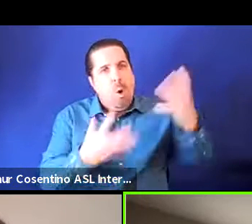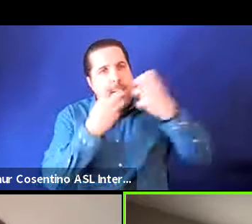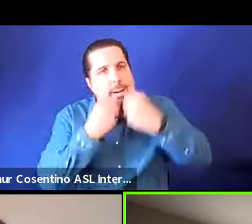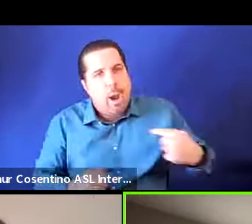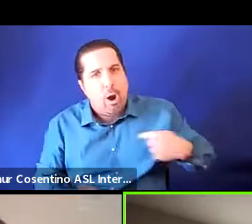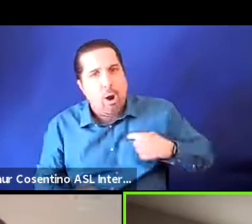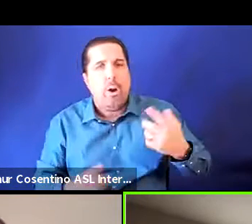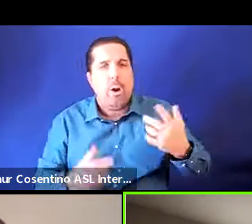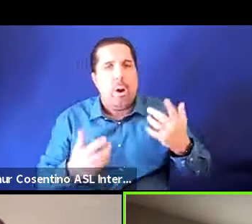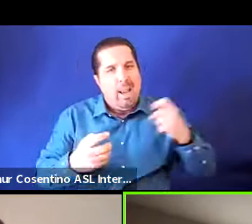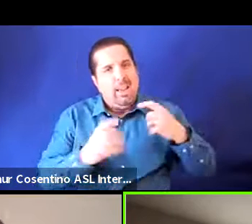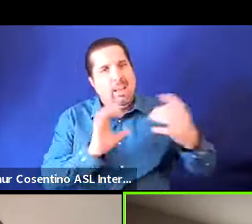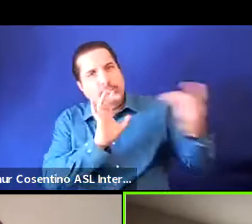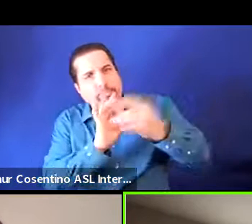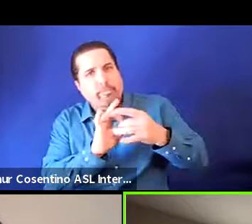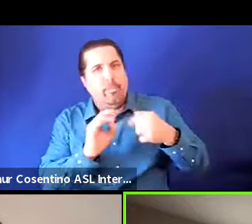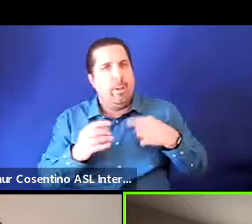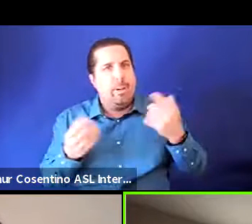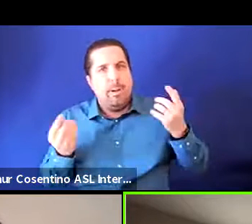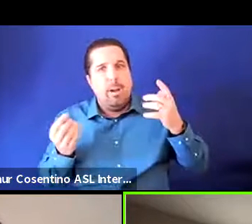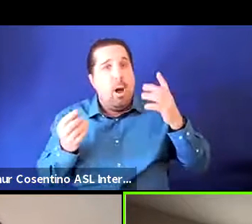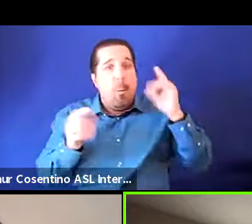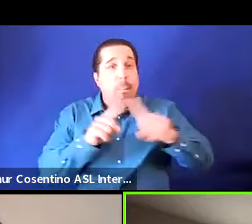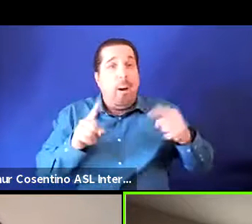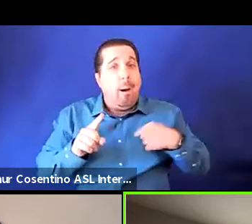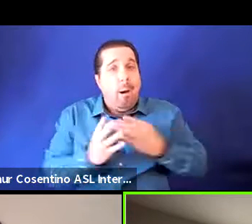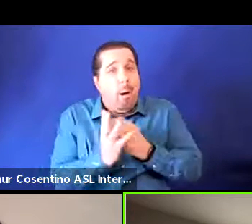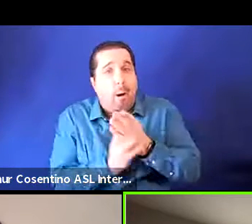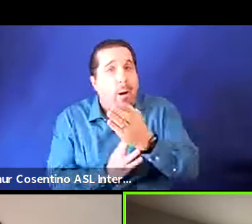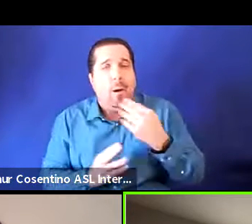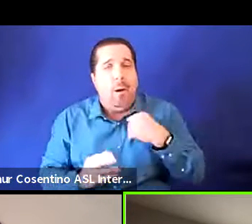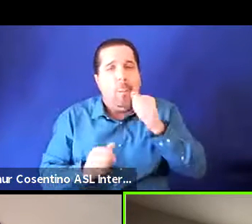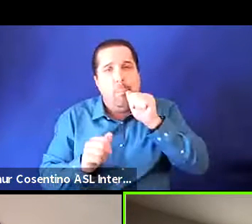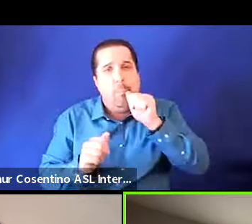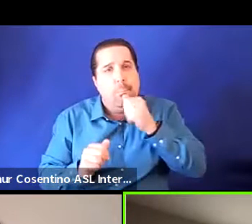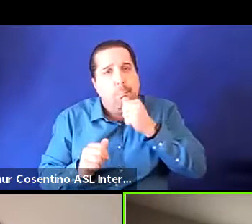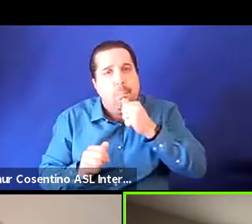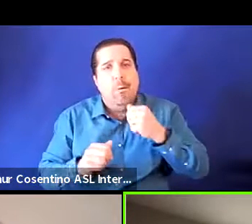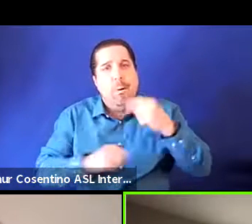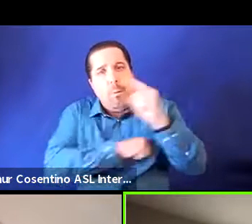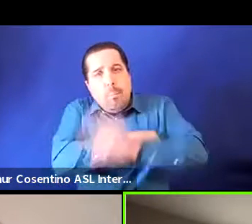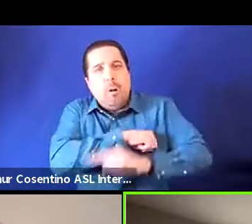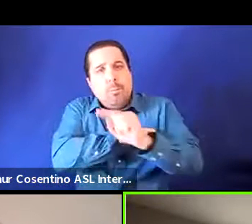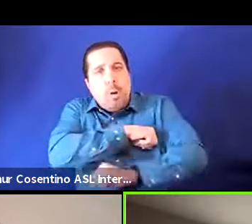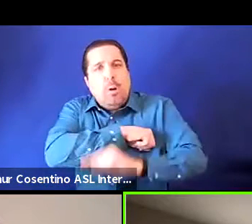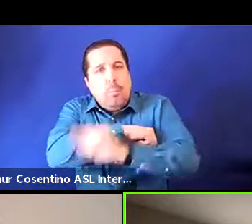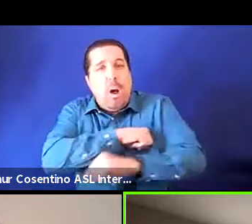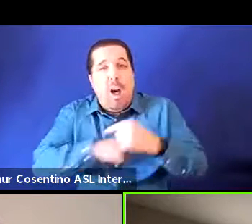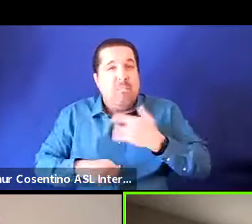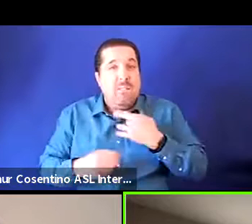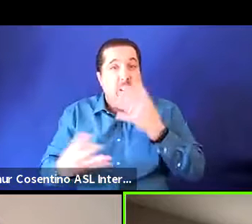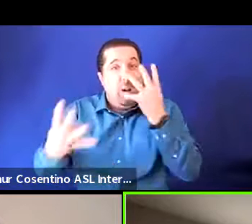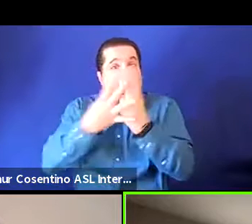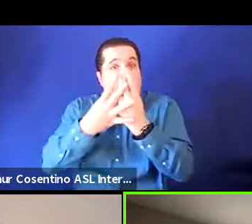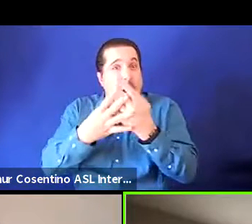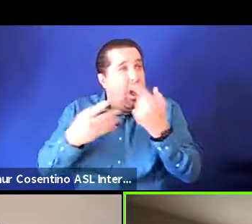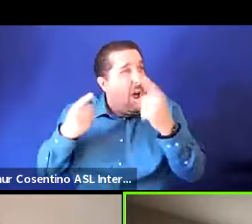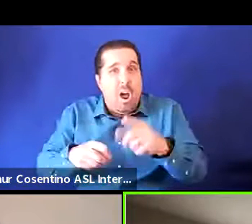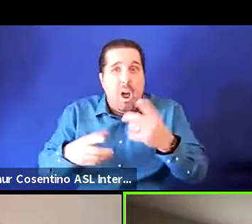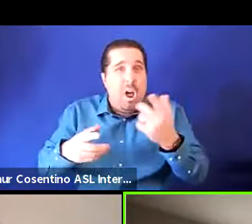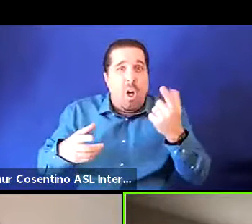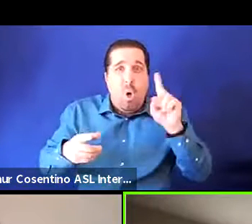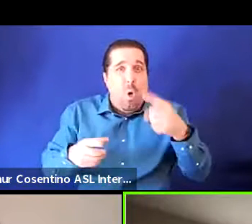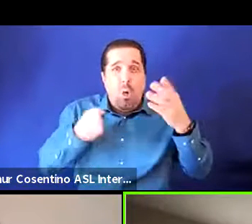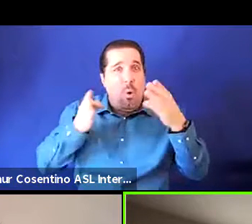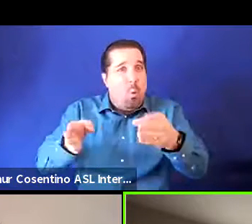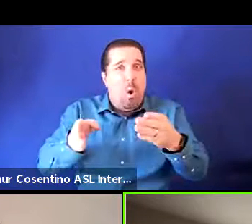time, I felt that I would get all of that by punishment, because I was conditioned to think carceral ways were the only way to rectify and the only